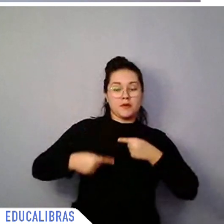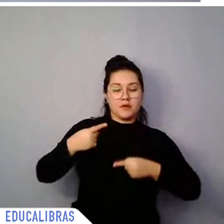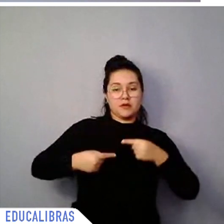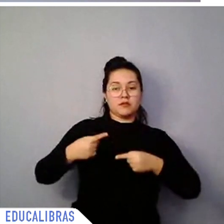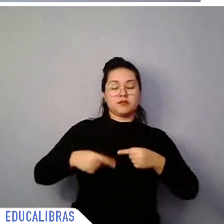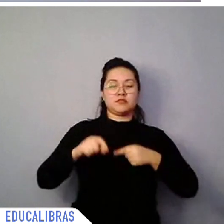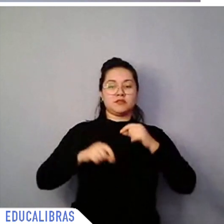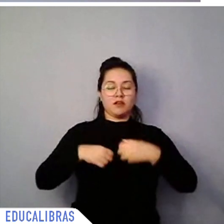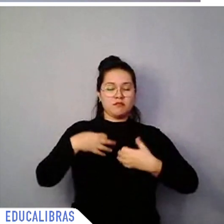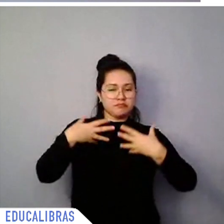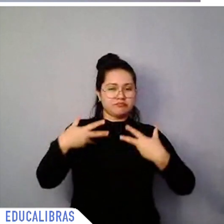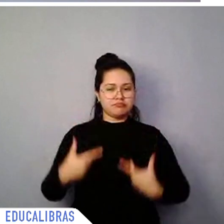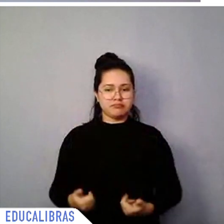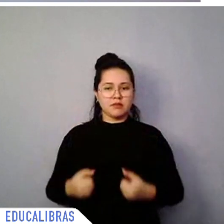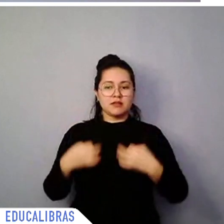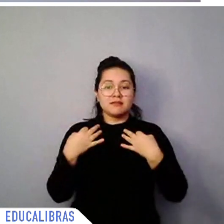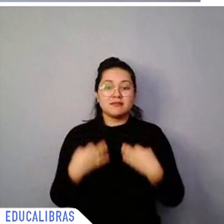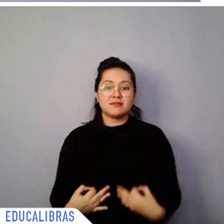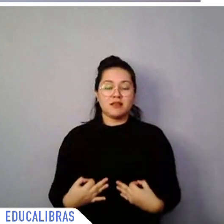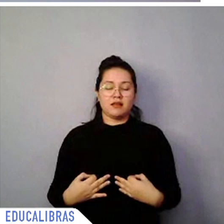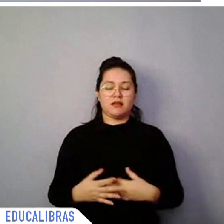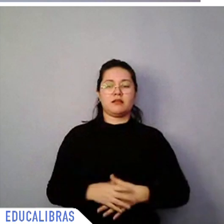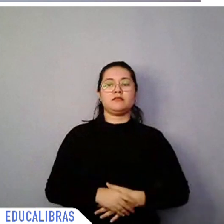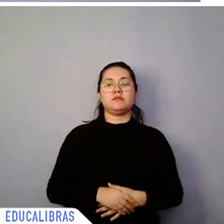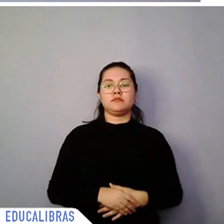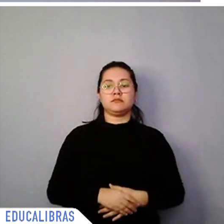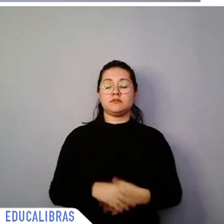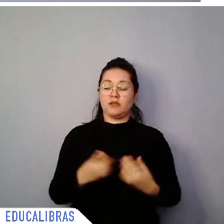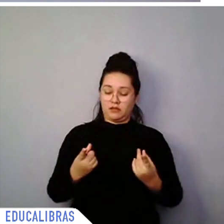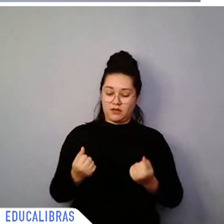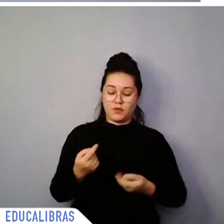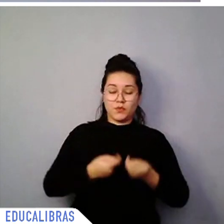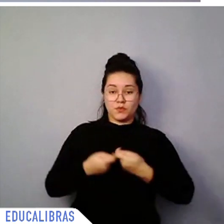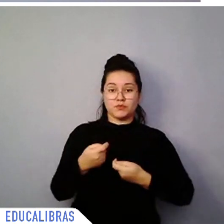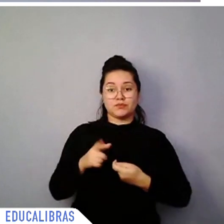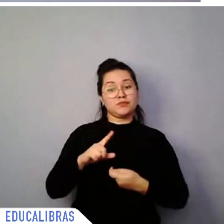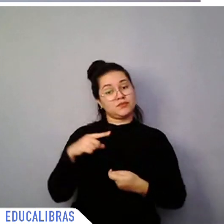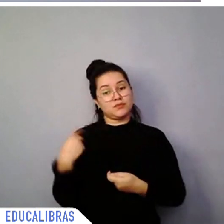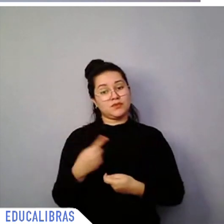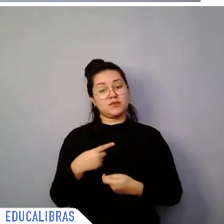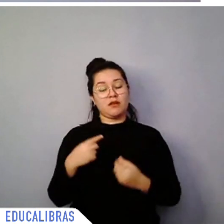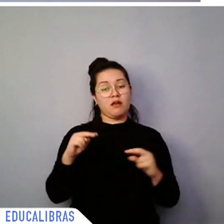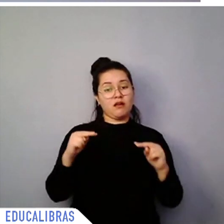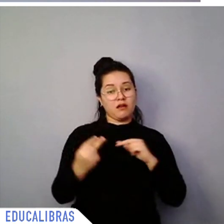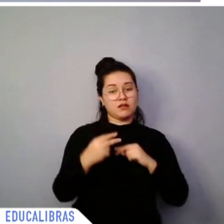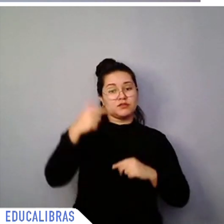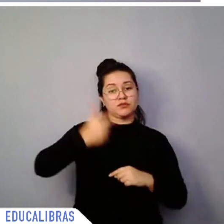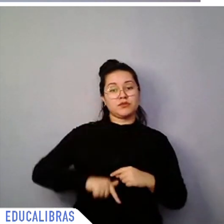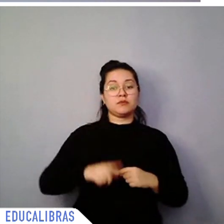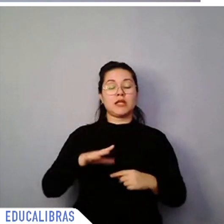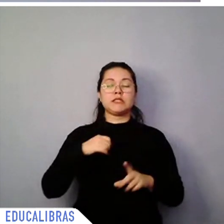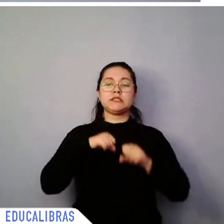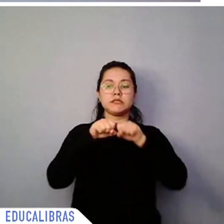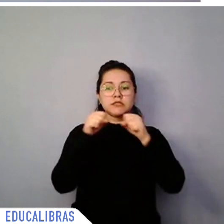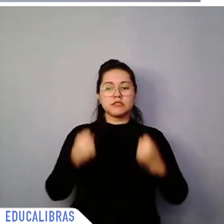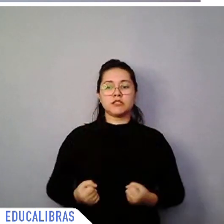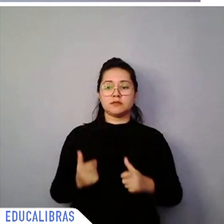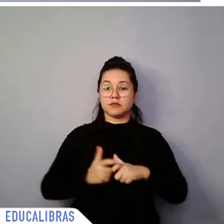here. So we need to guide efficient policies in regard to what track we are going to take. So I think